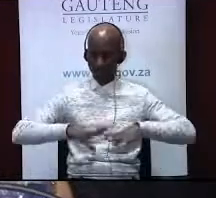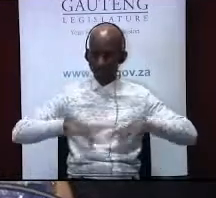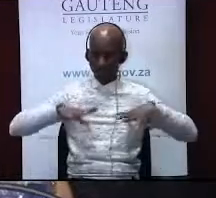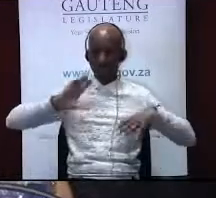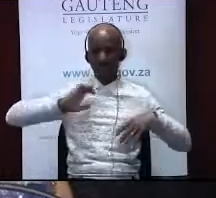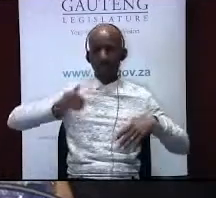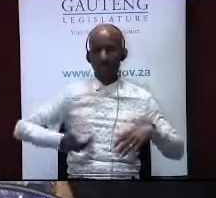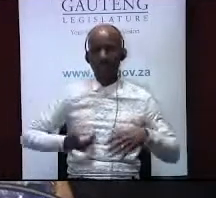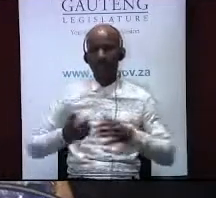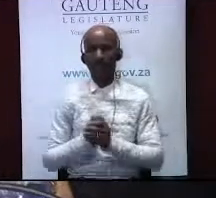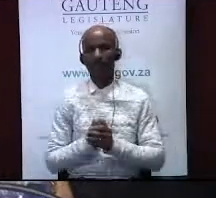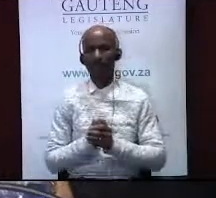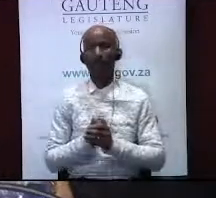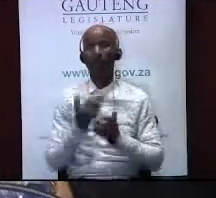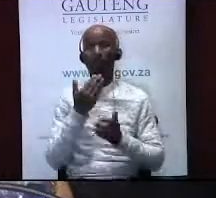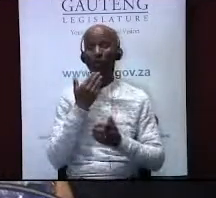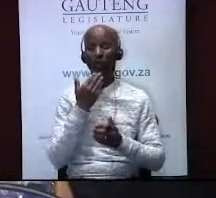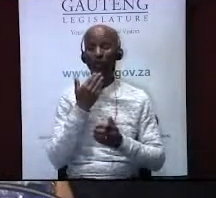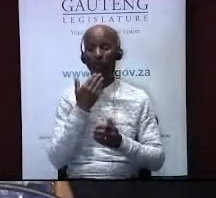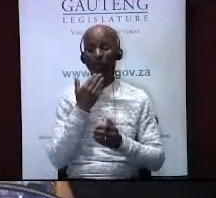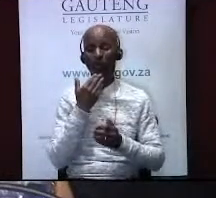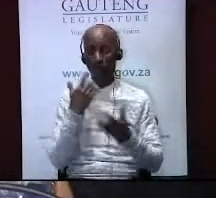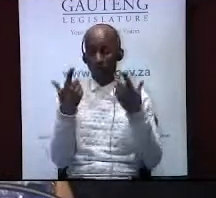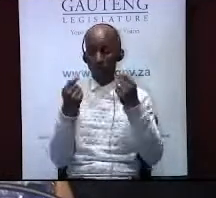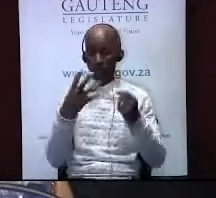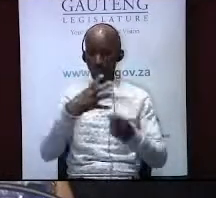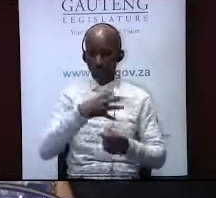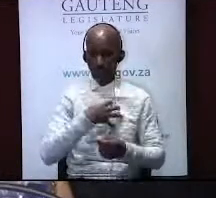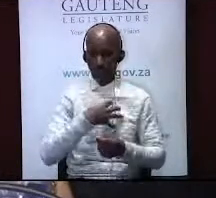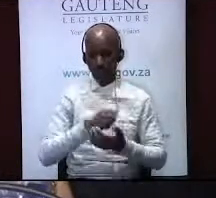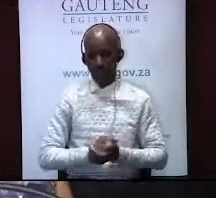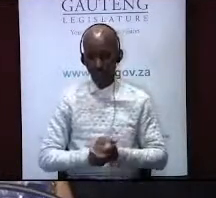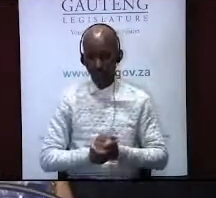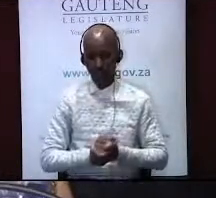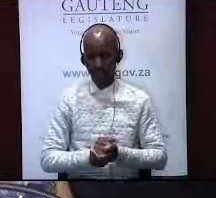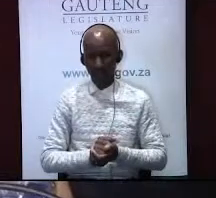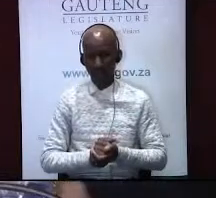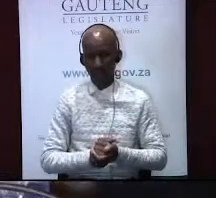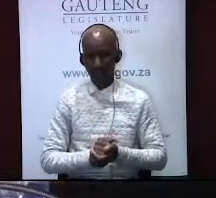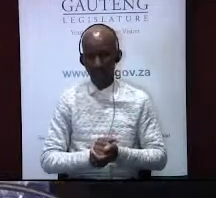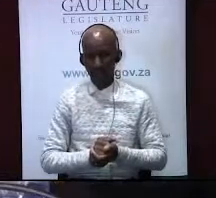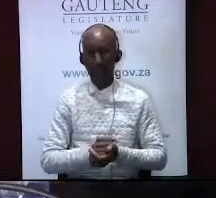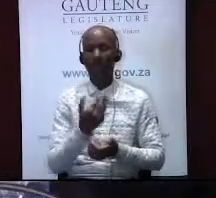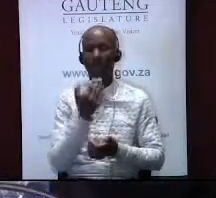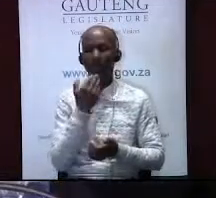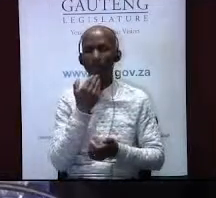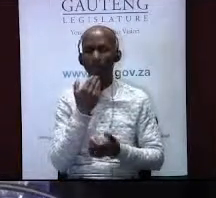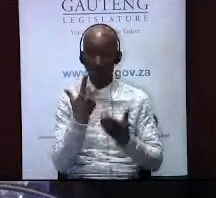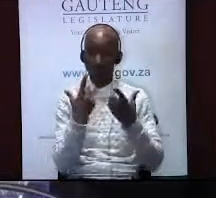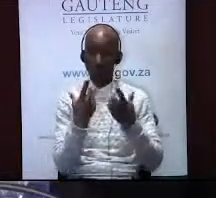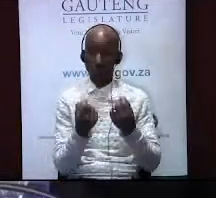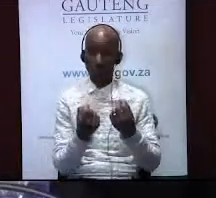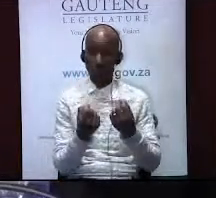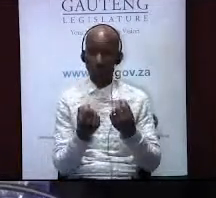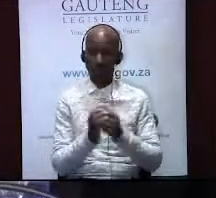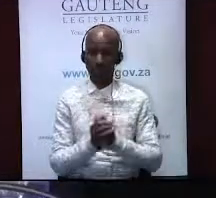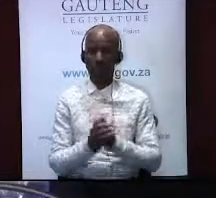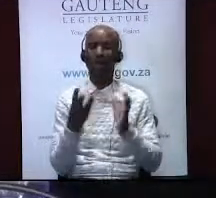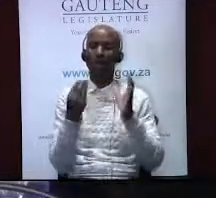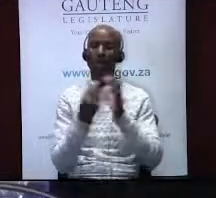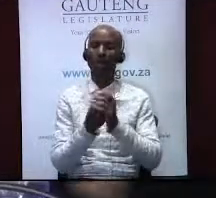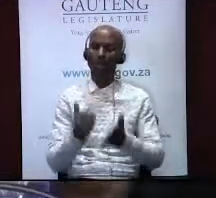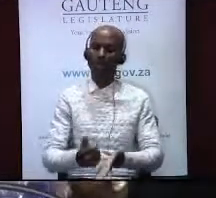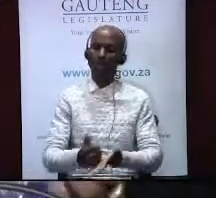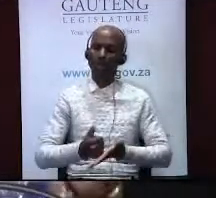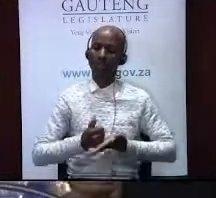women, who did it on their own, who did it with the help